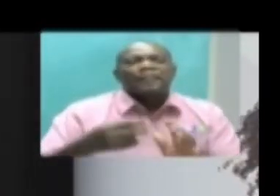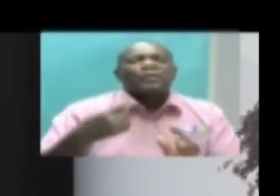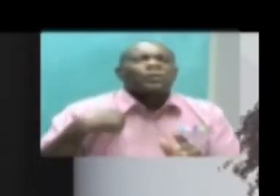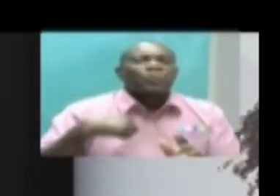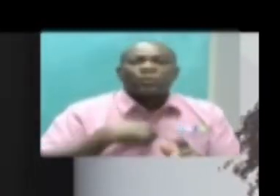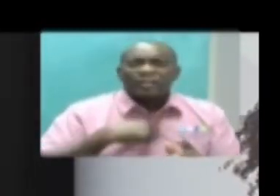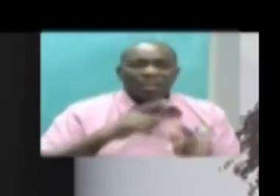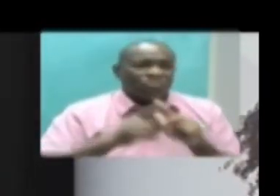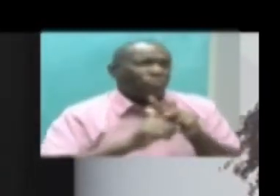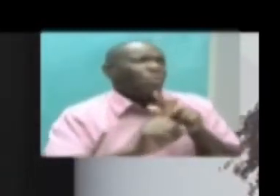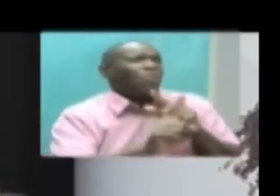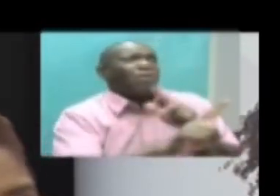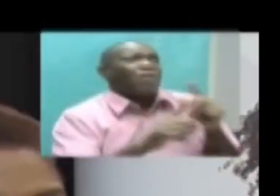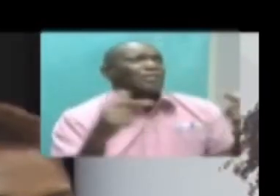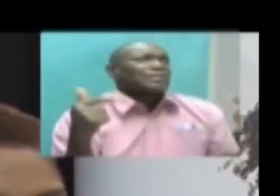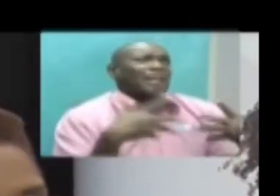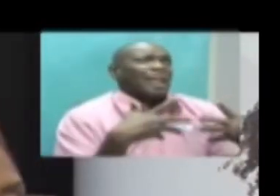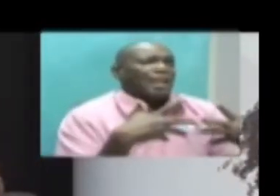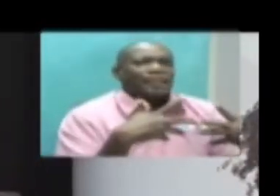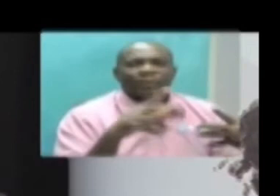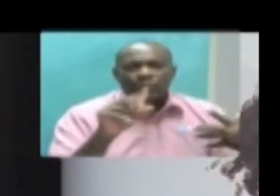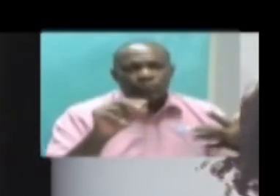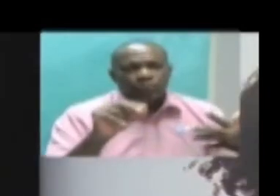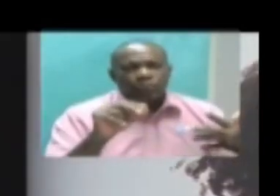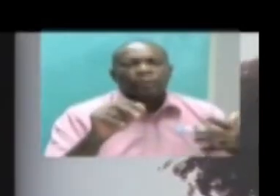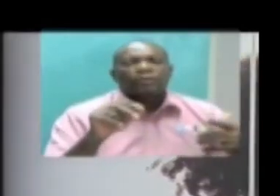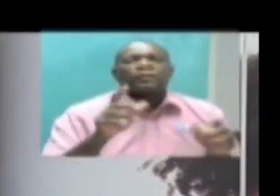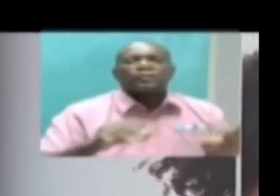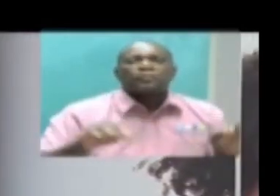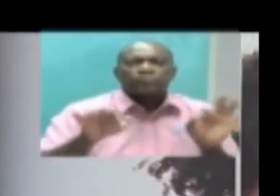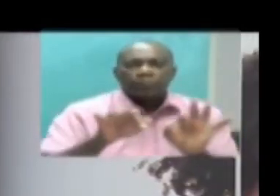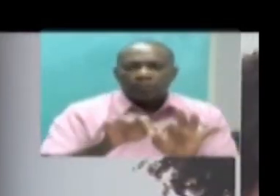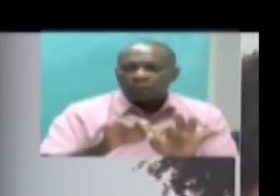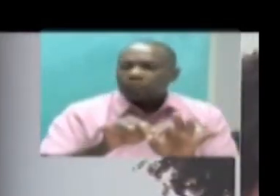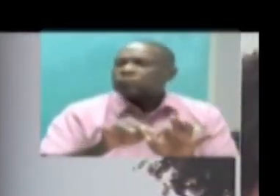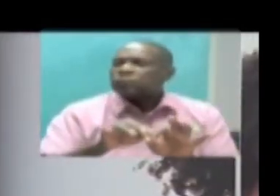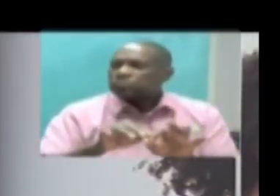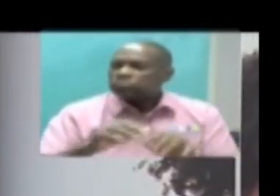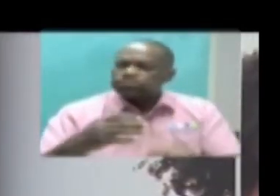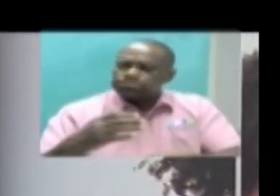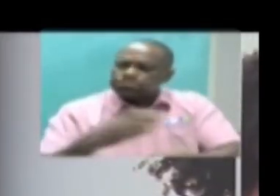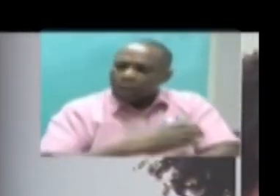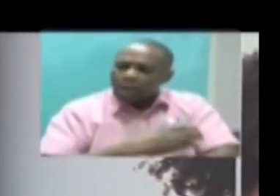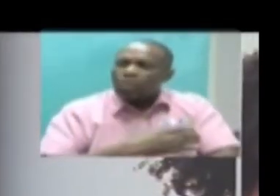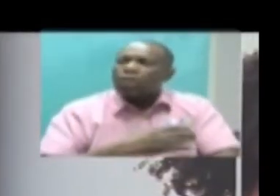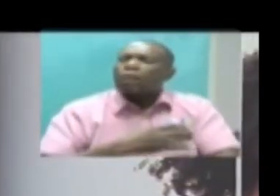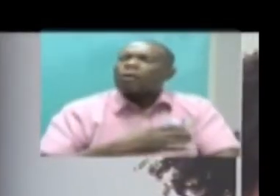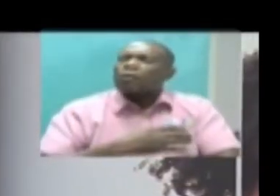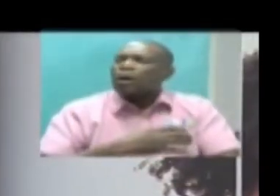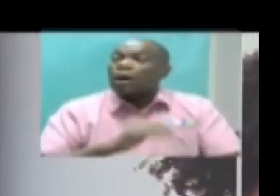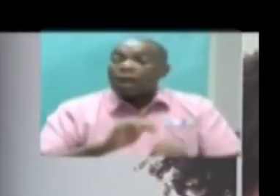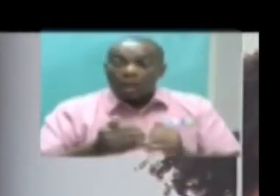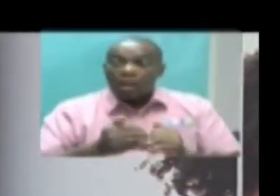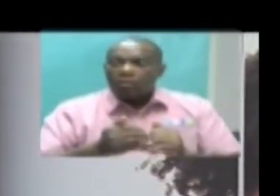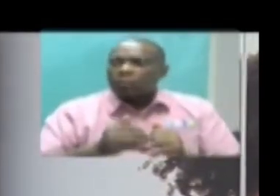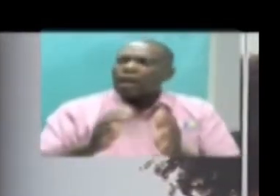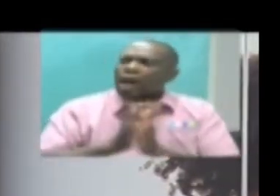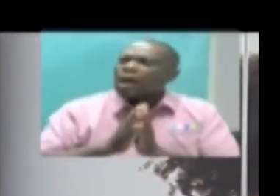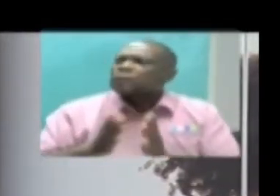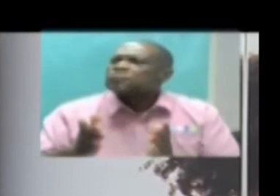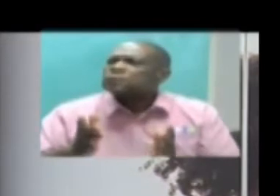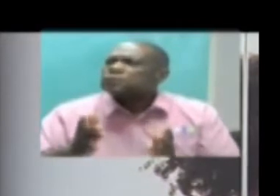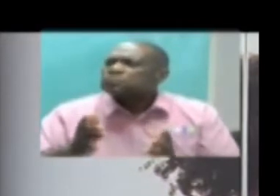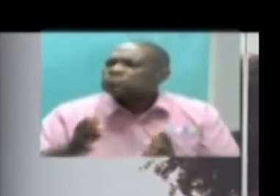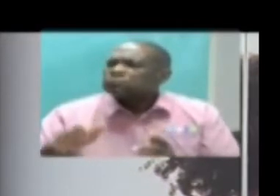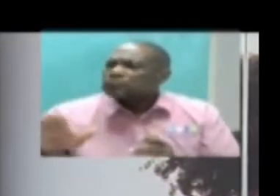I have to empower a child by asking a child how to do this, how to do that. My seven-year-old sends his homework off to his teacher before I could turn